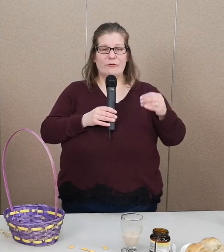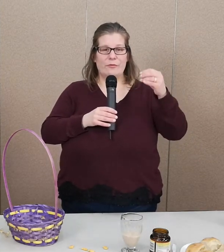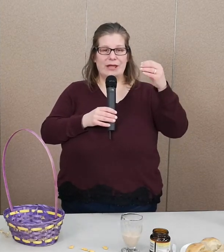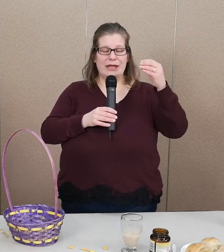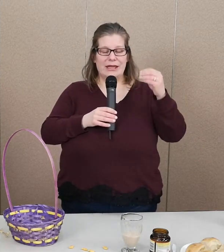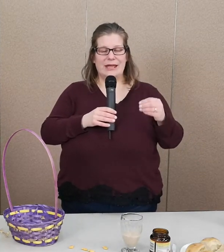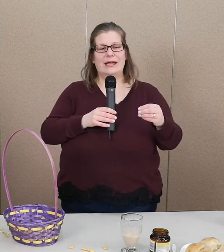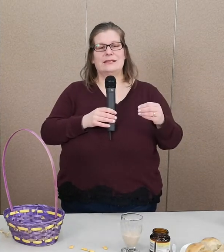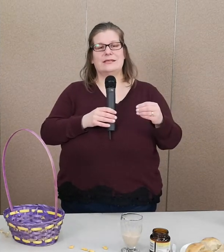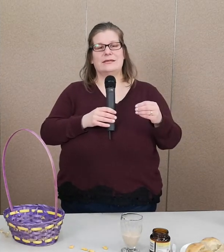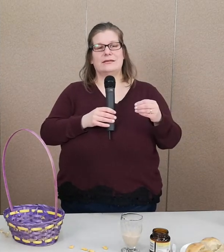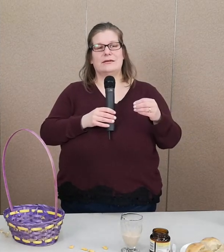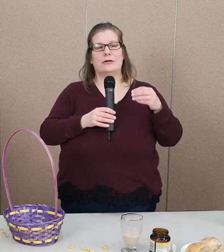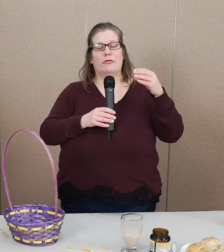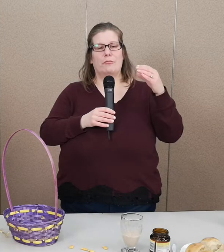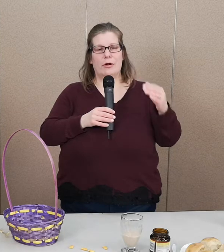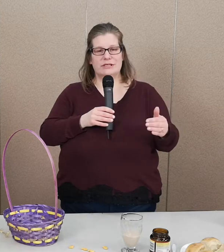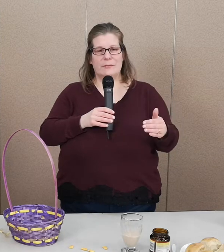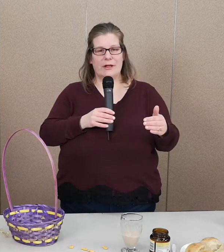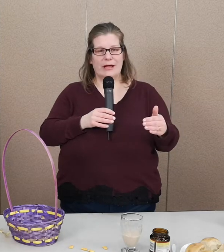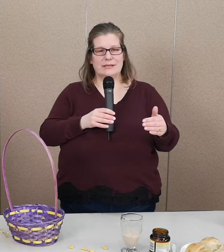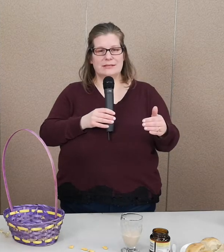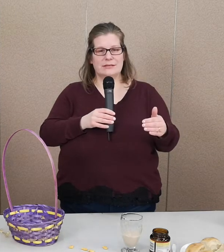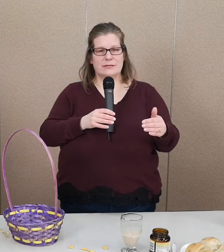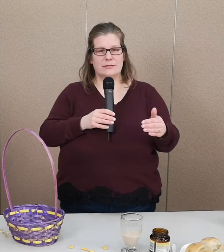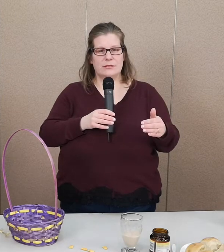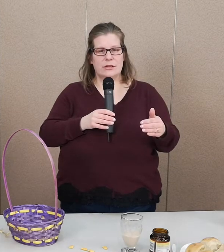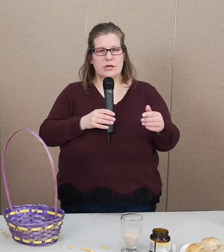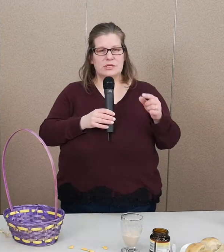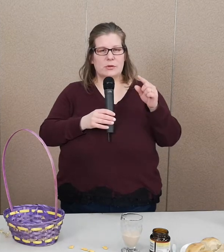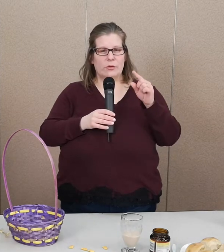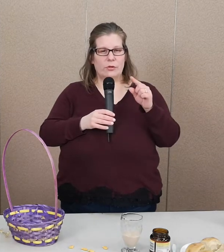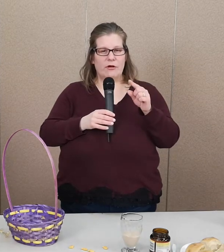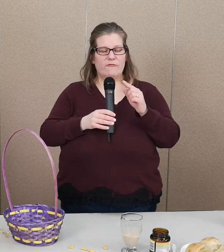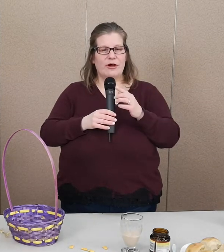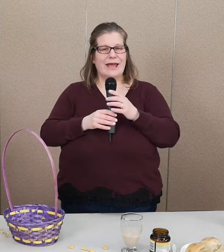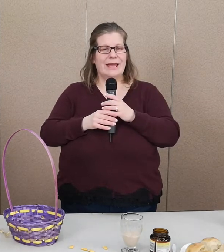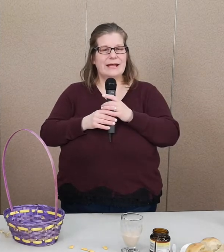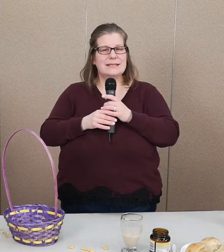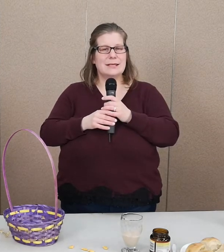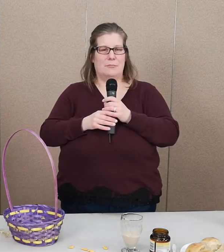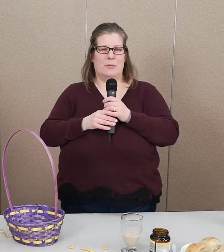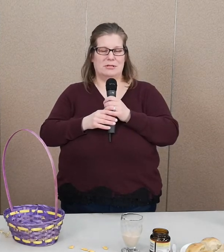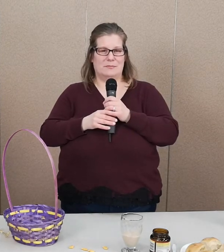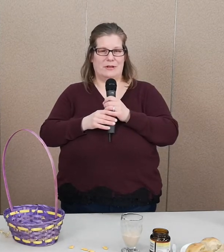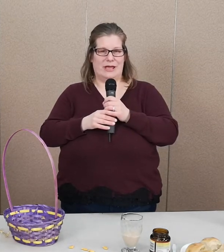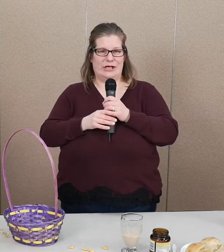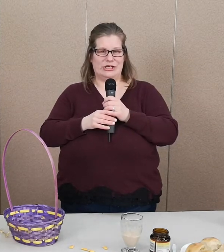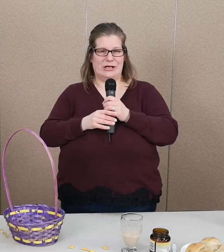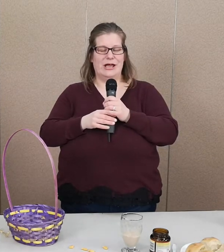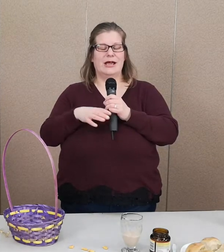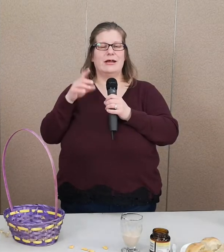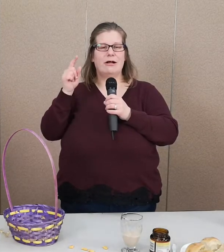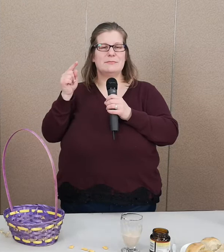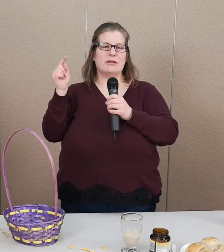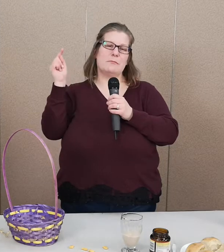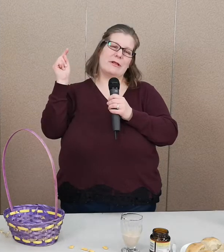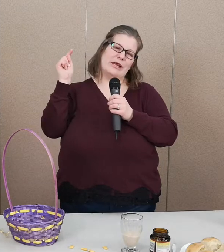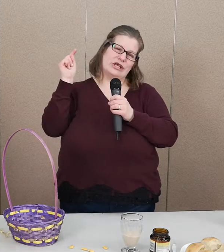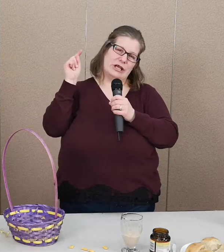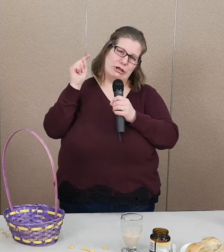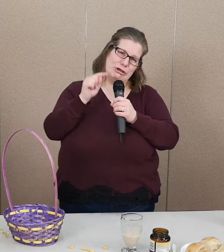spiritual food we eat multiplies. So look for his multiplication,